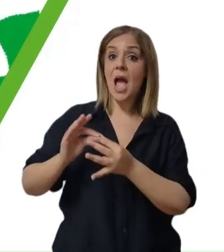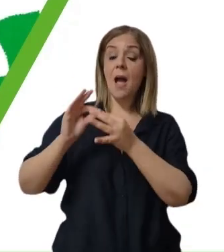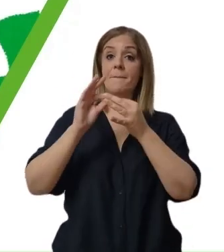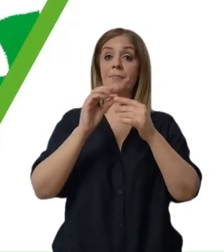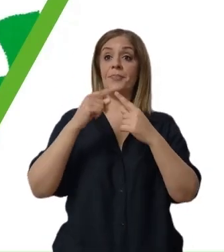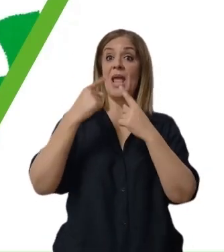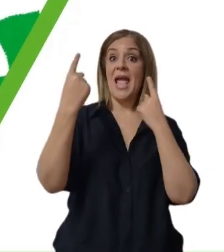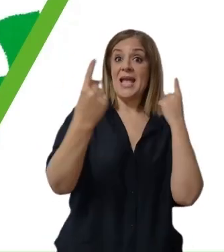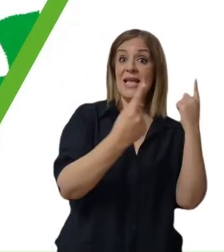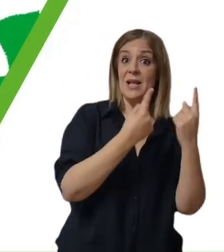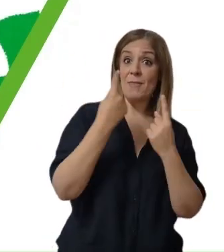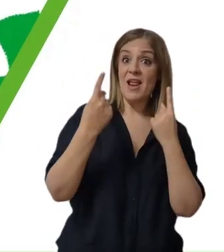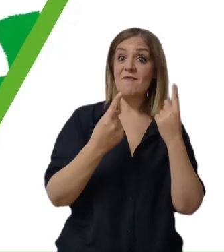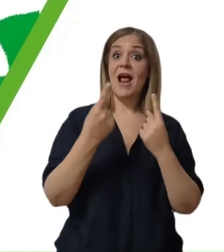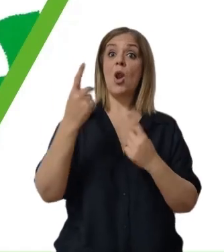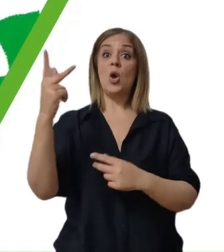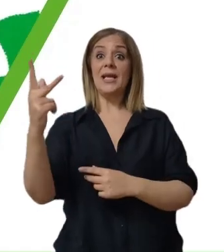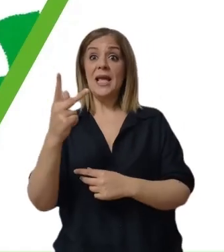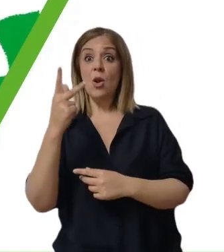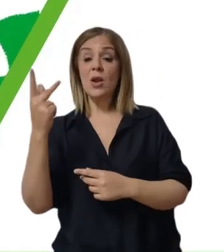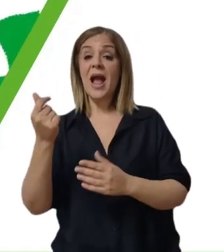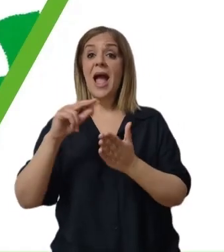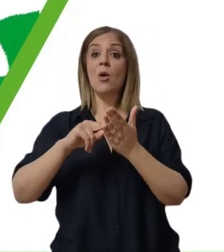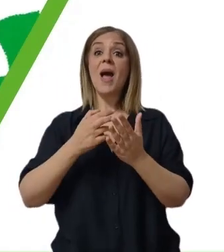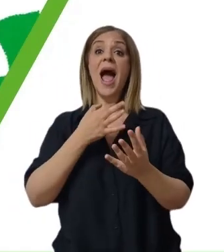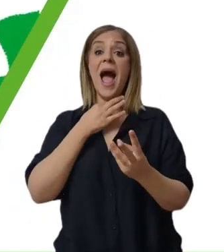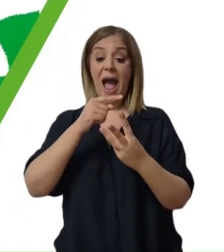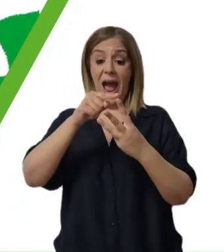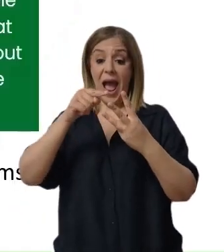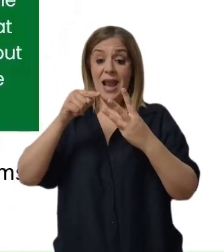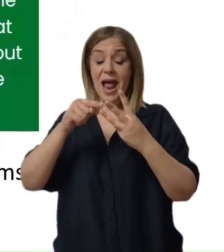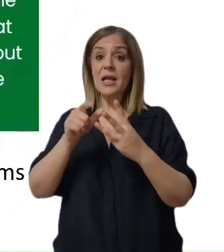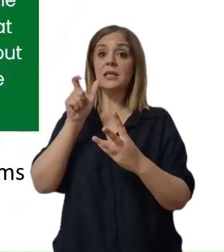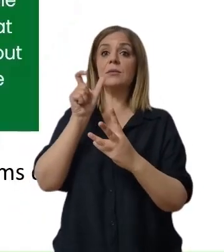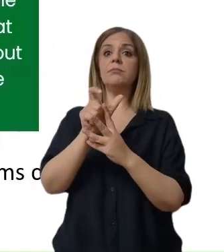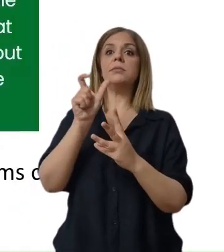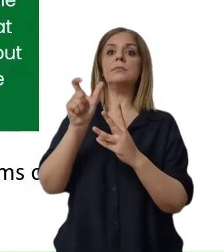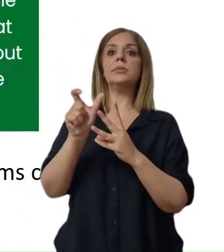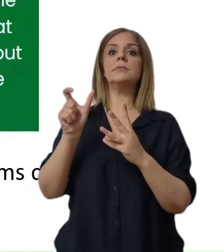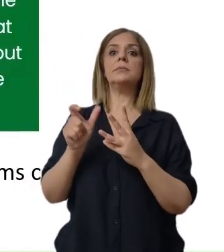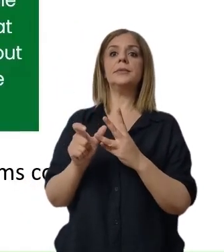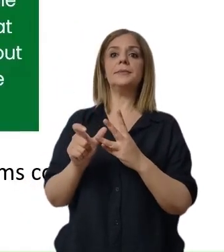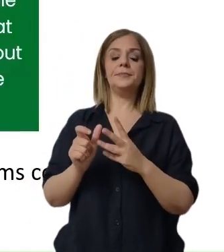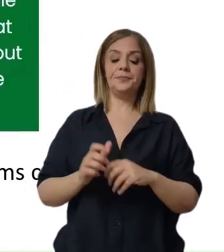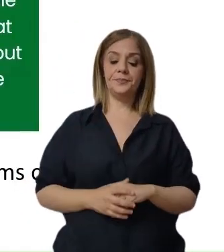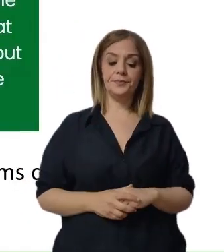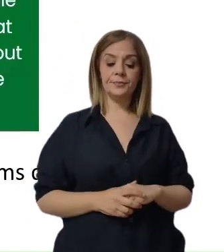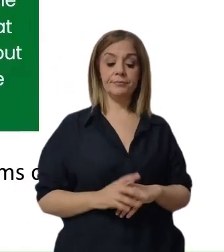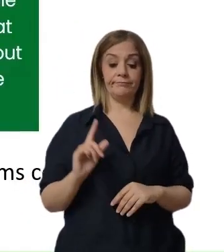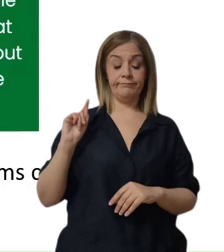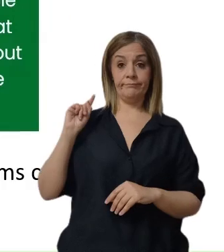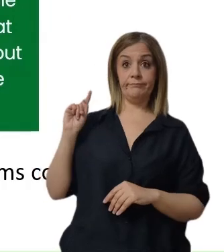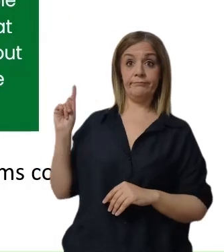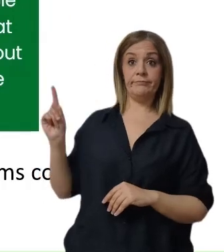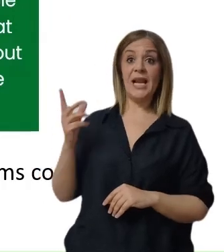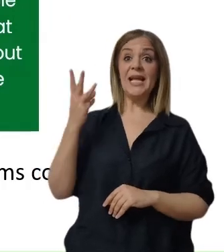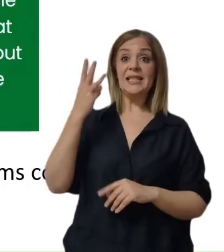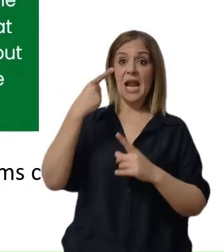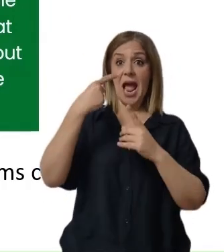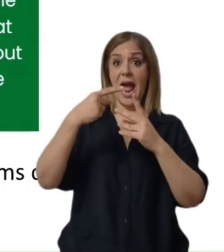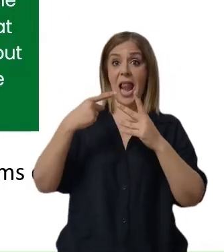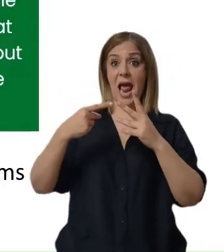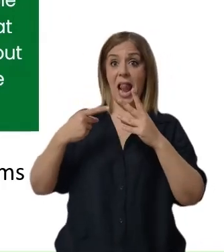ecological, social, and economical needs in our choices and actions. Here we can see again the three pillars